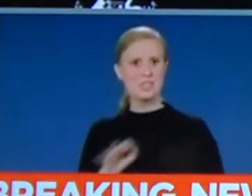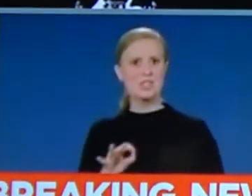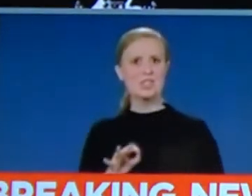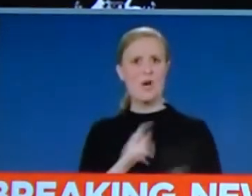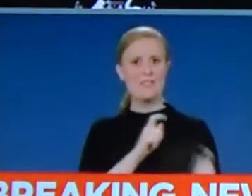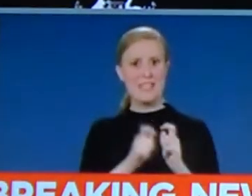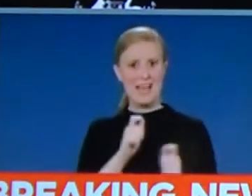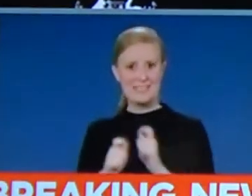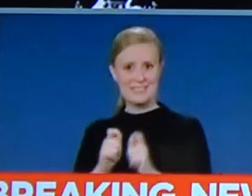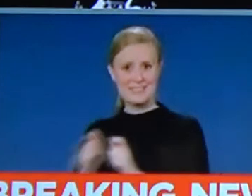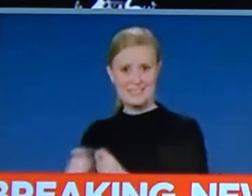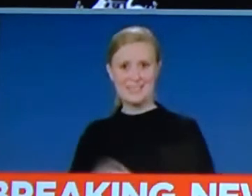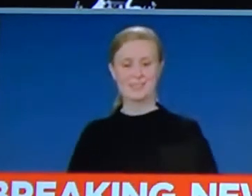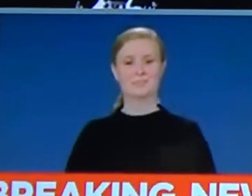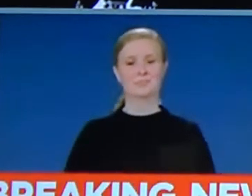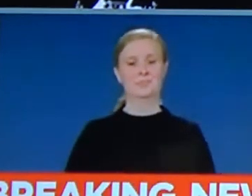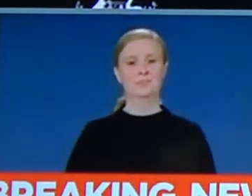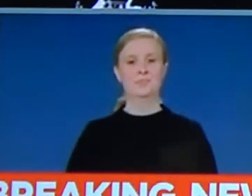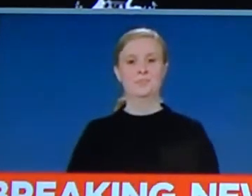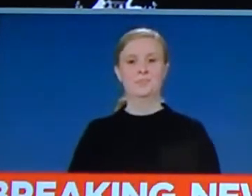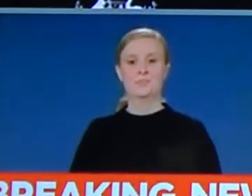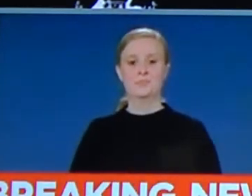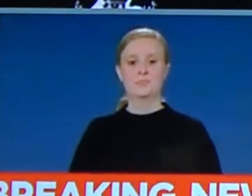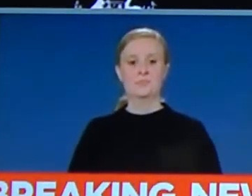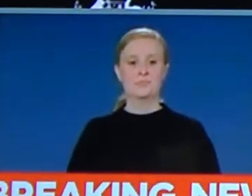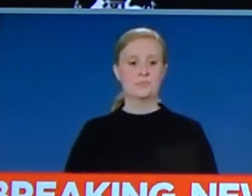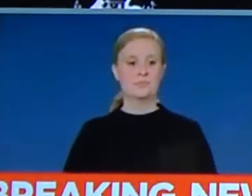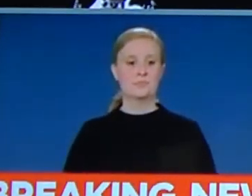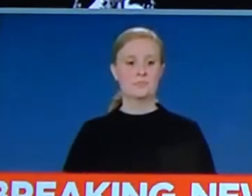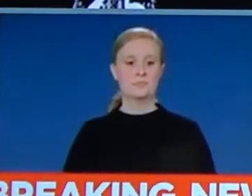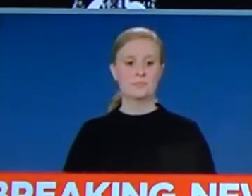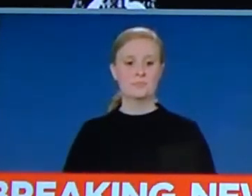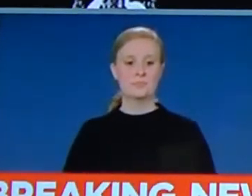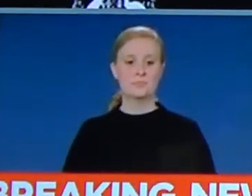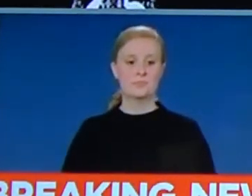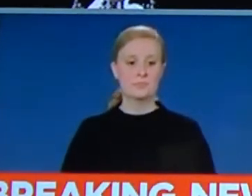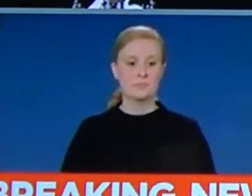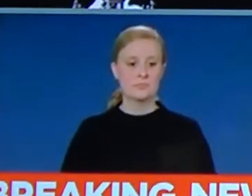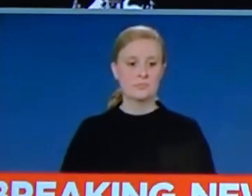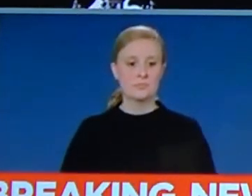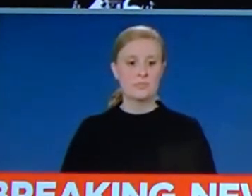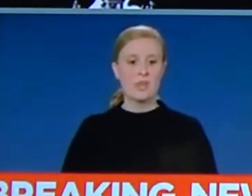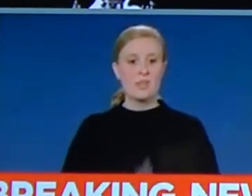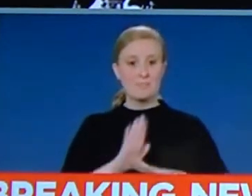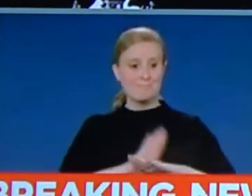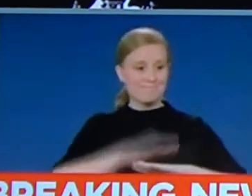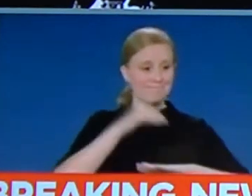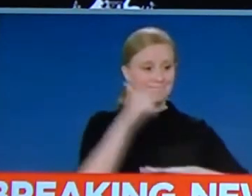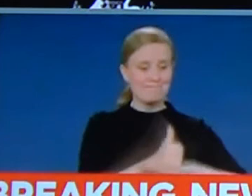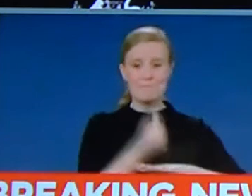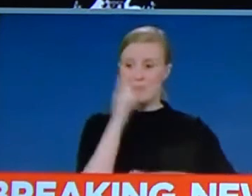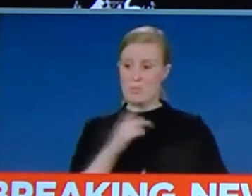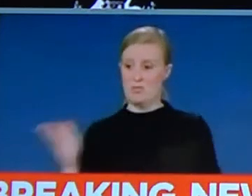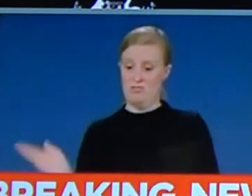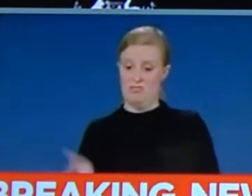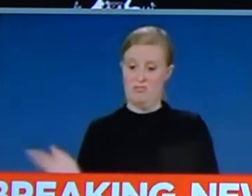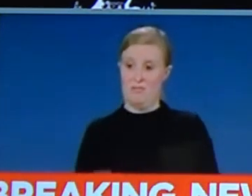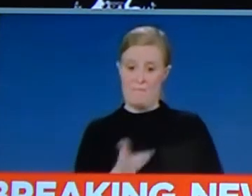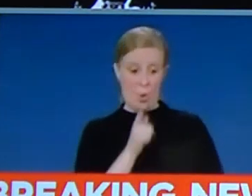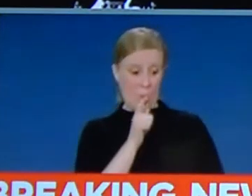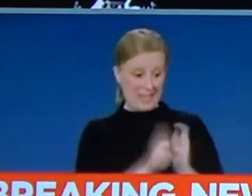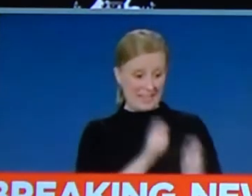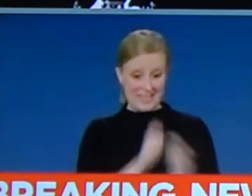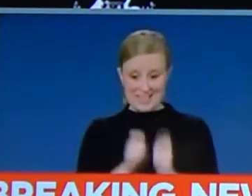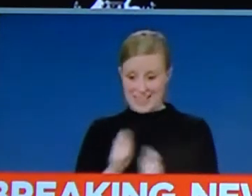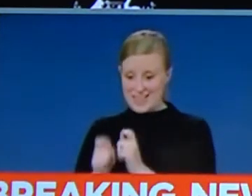both of you guys to join me, the testing resources that we are putting in place have been absolutely fundamental to our tracing and